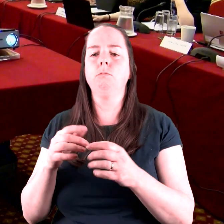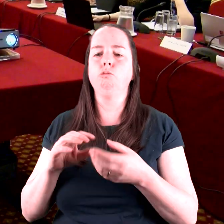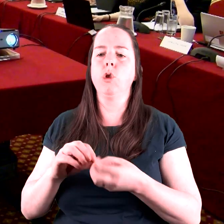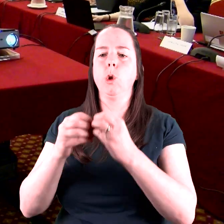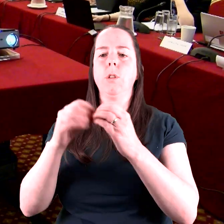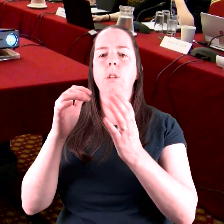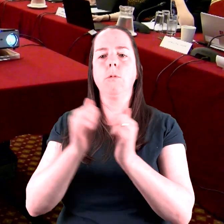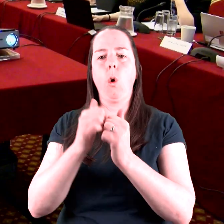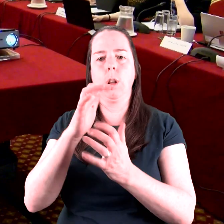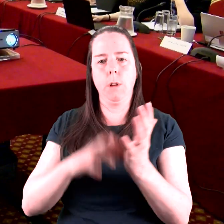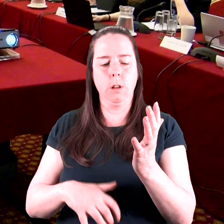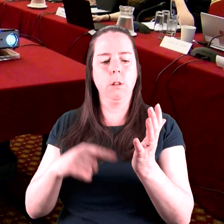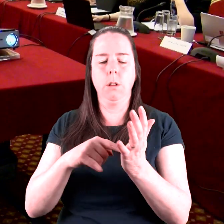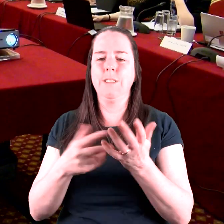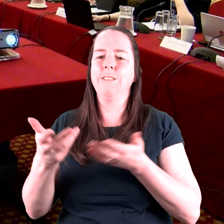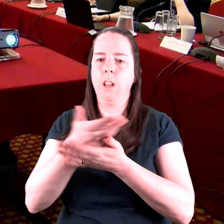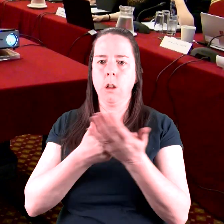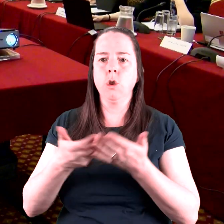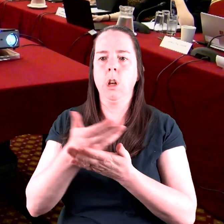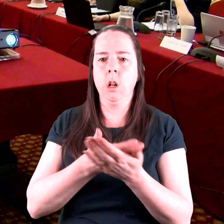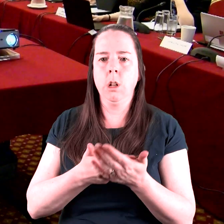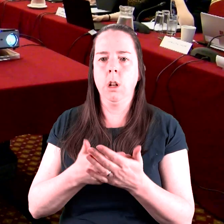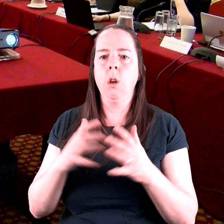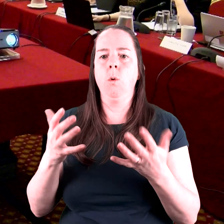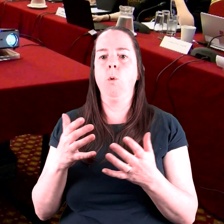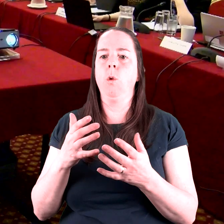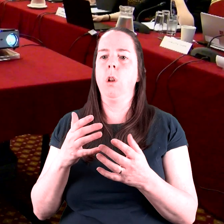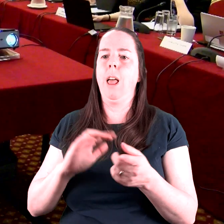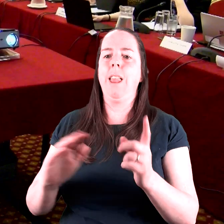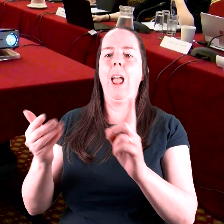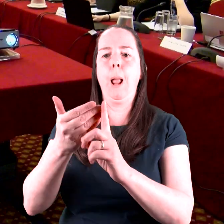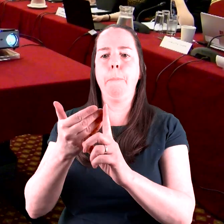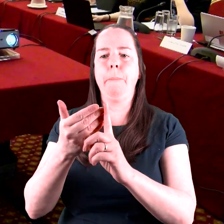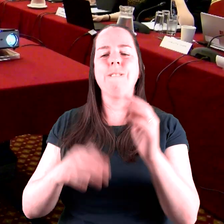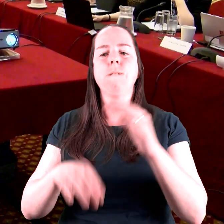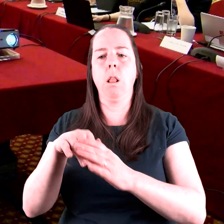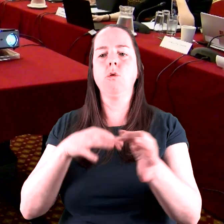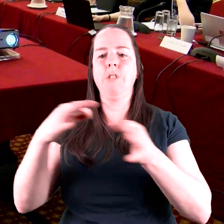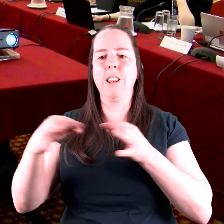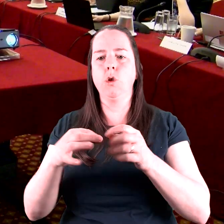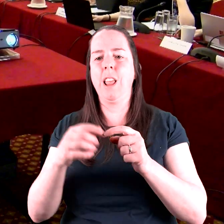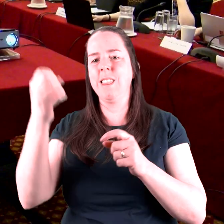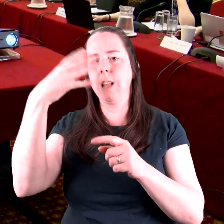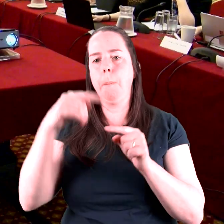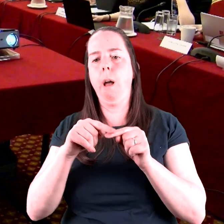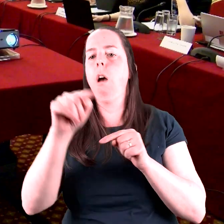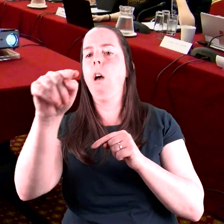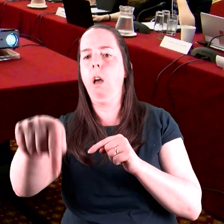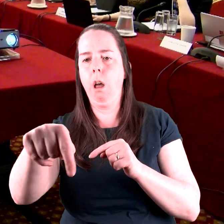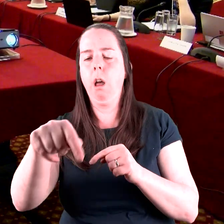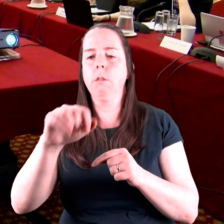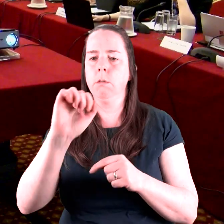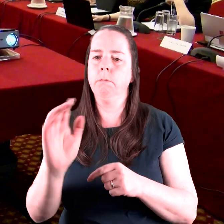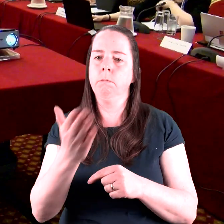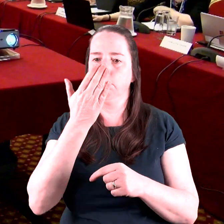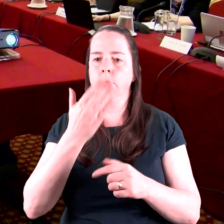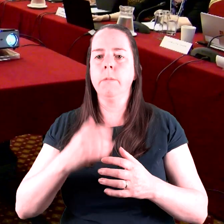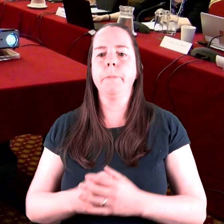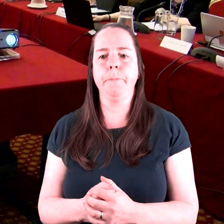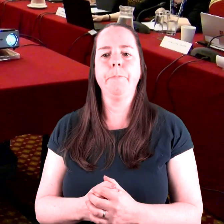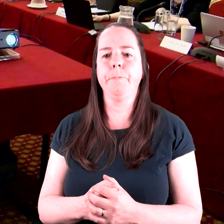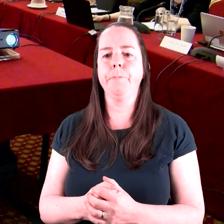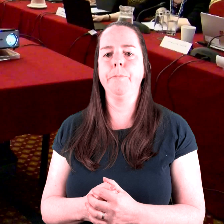discussion document, hence the conversation today, with the intention of producing a full strategy in the summer